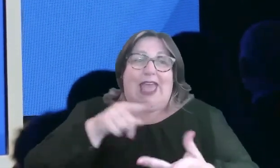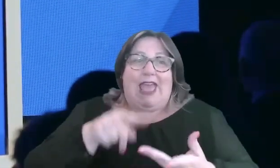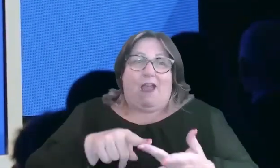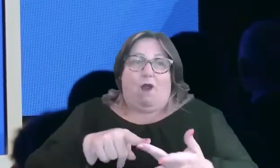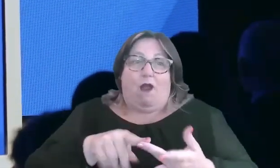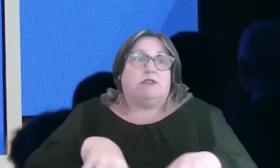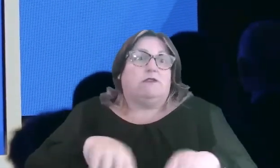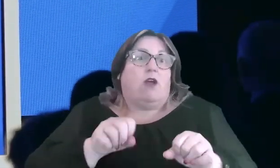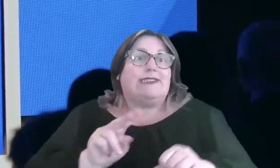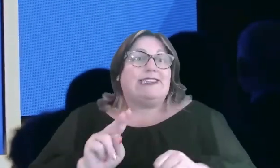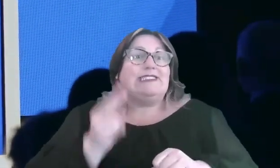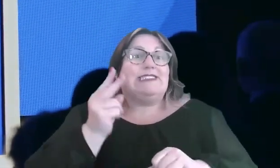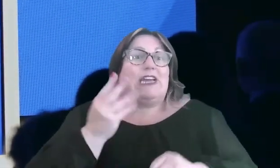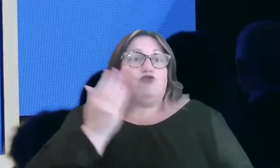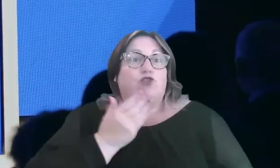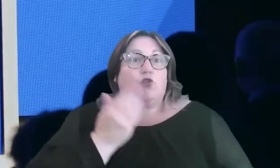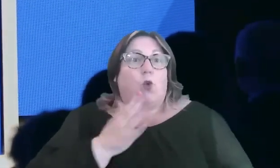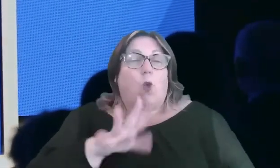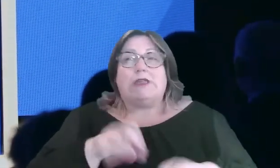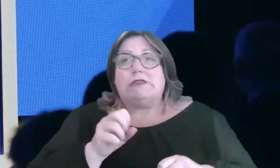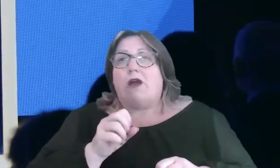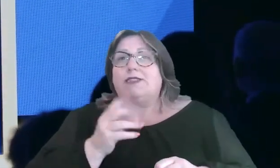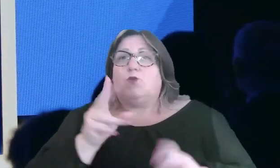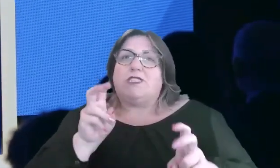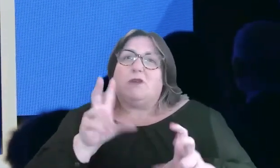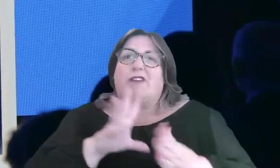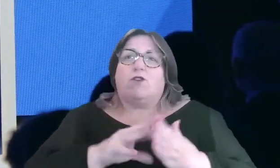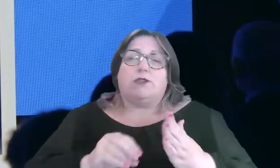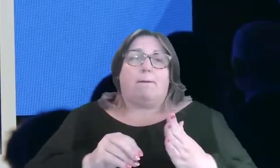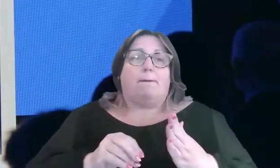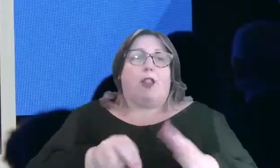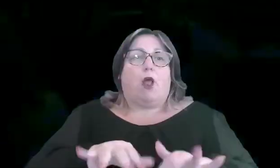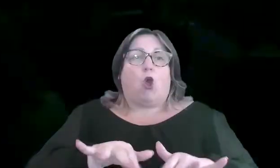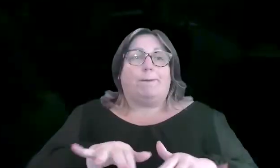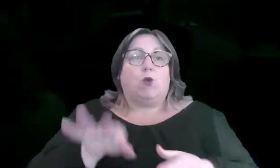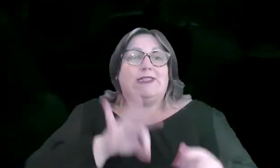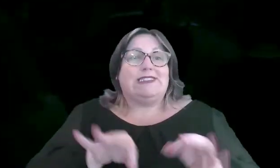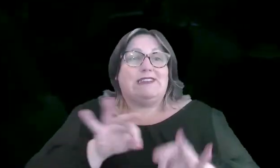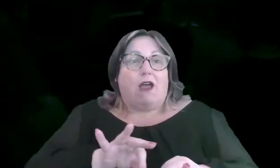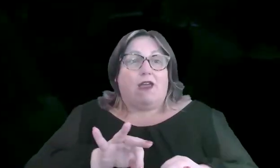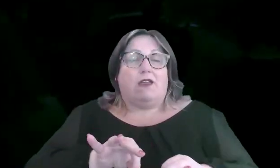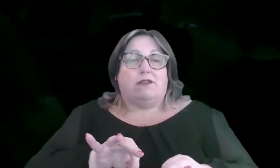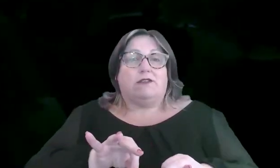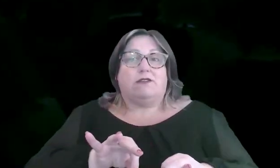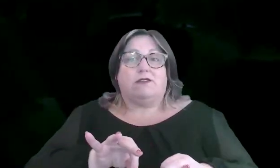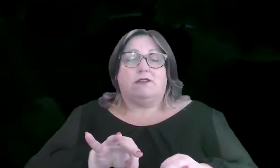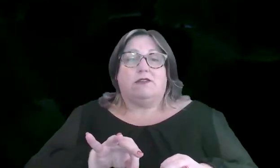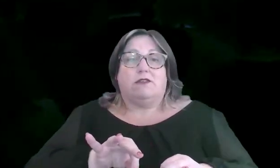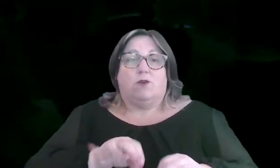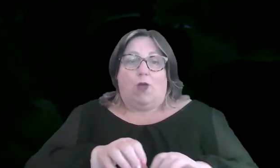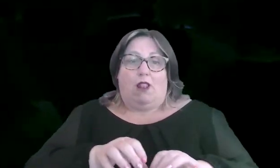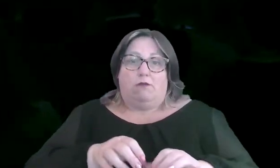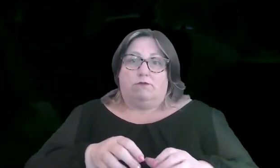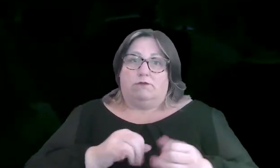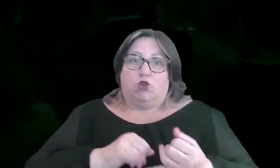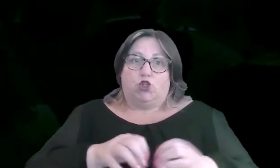like computer science. At universities, a new scholarship programme for high-flying students, supporting the best and